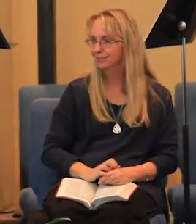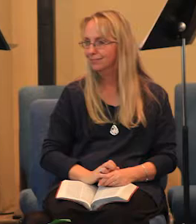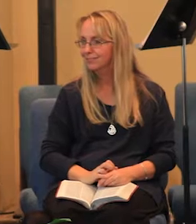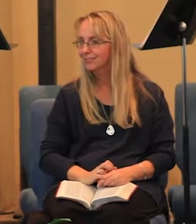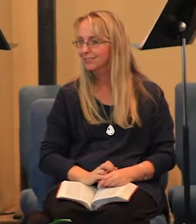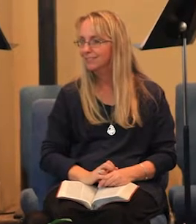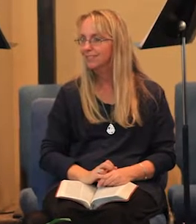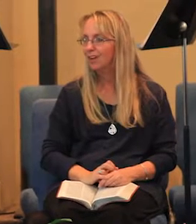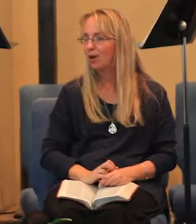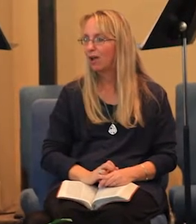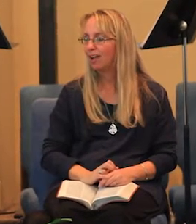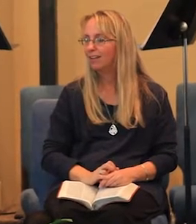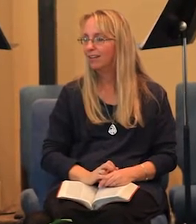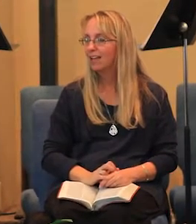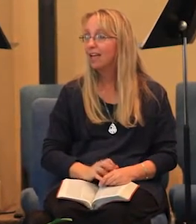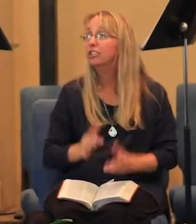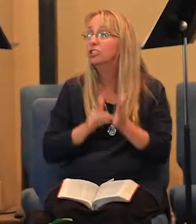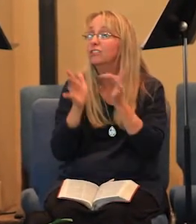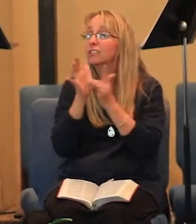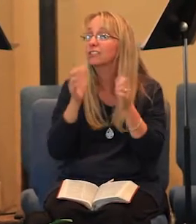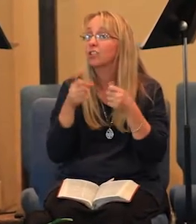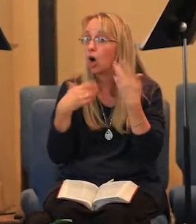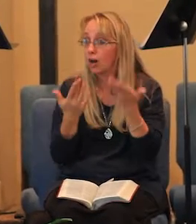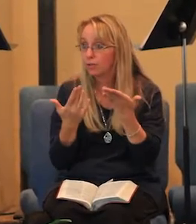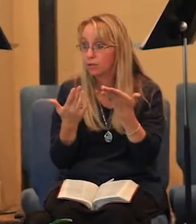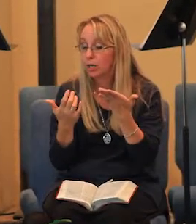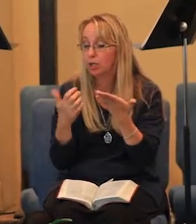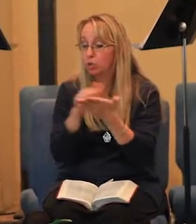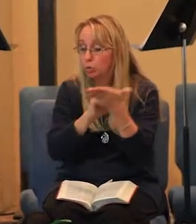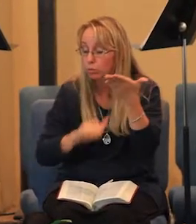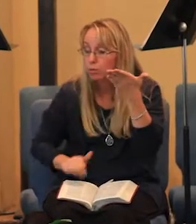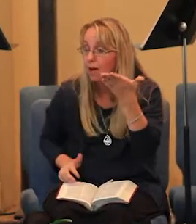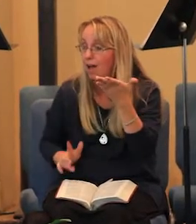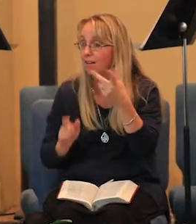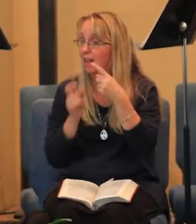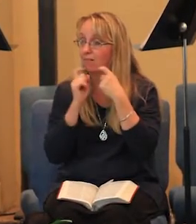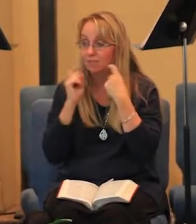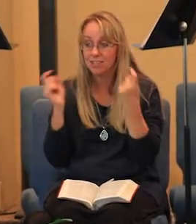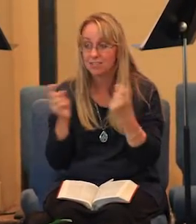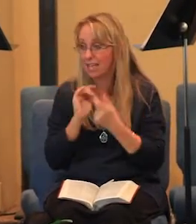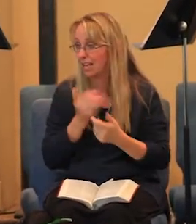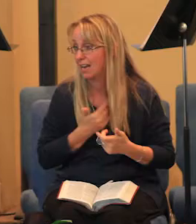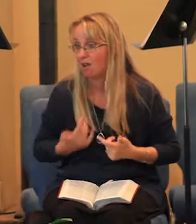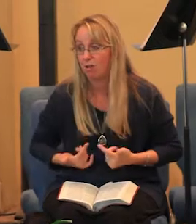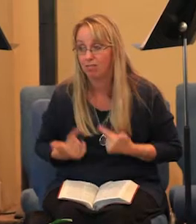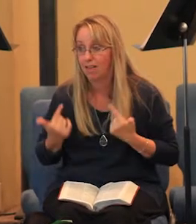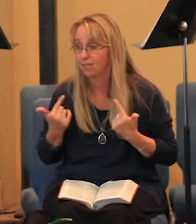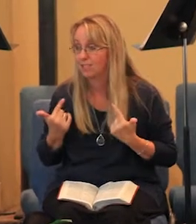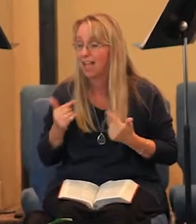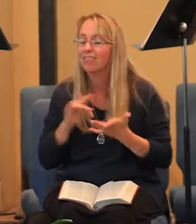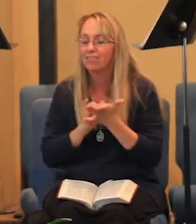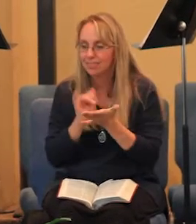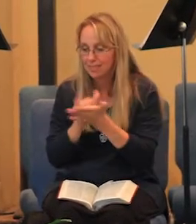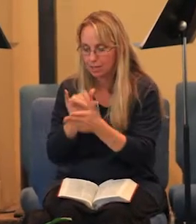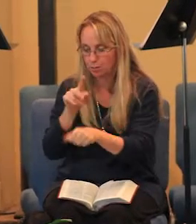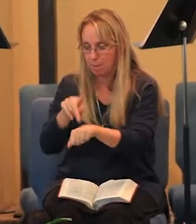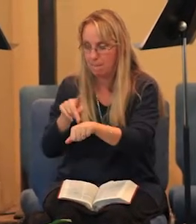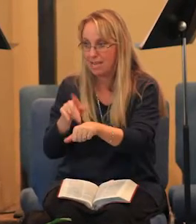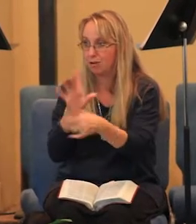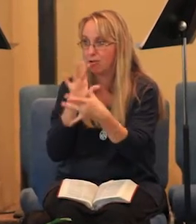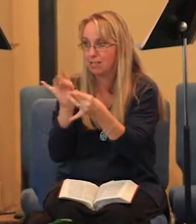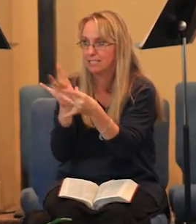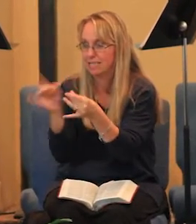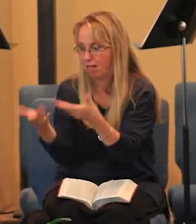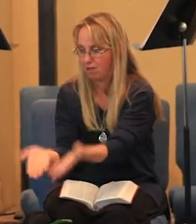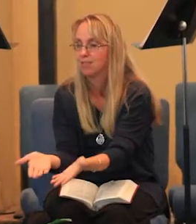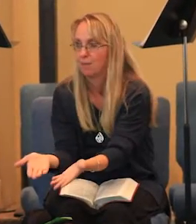Jesus is offering to blot out the stain of sin in our lives, and that's what Peter is offering